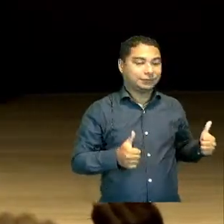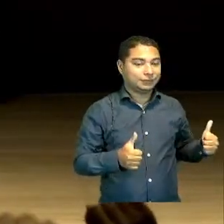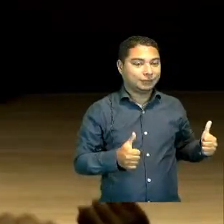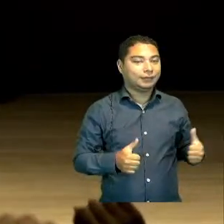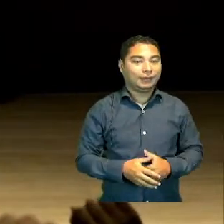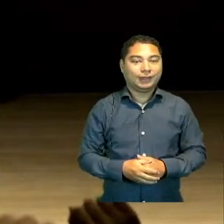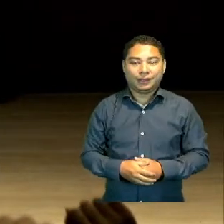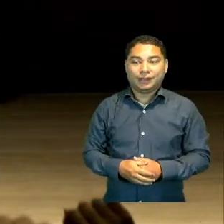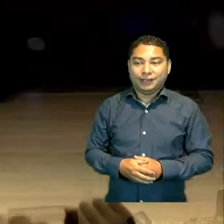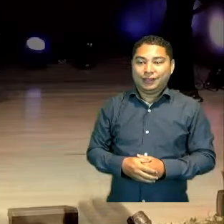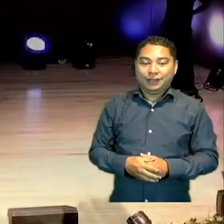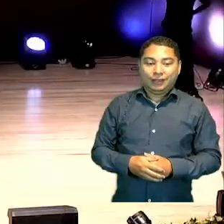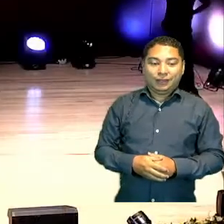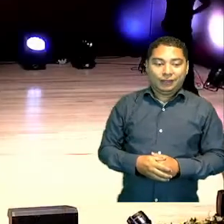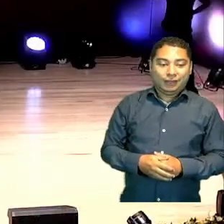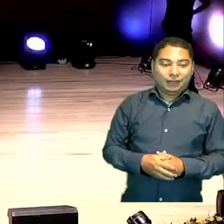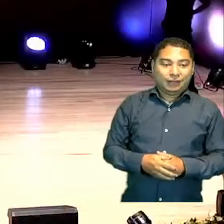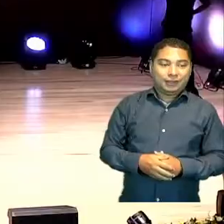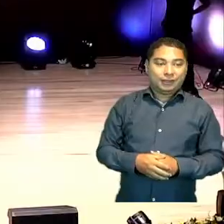coming together.